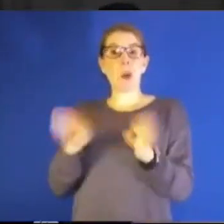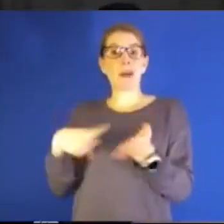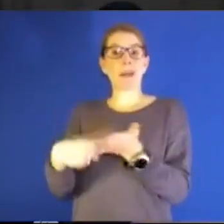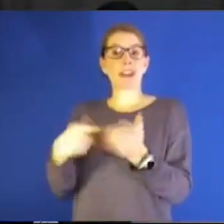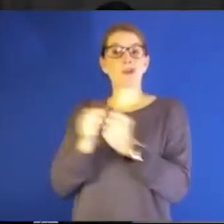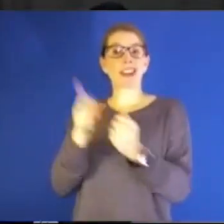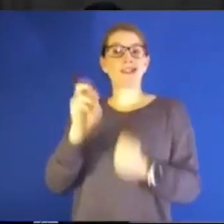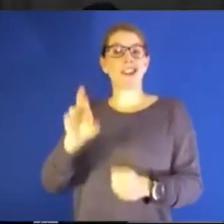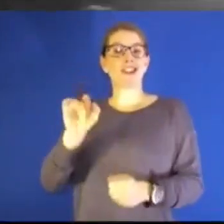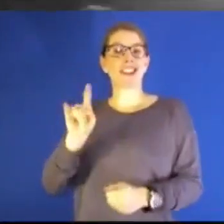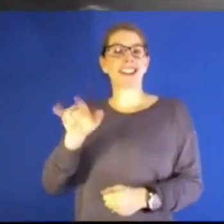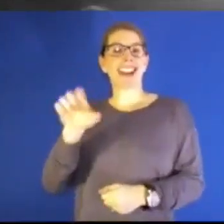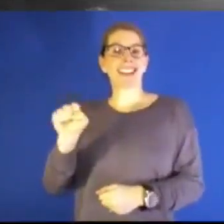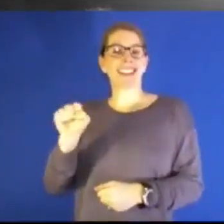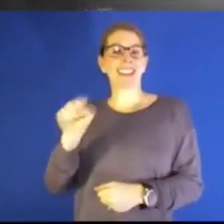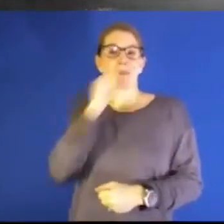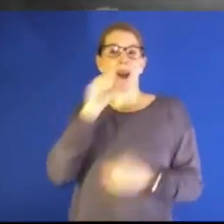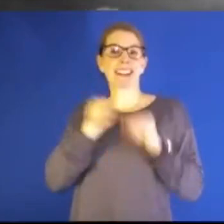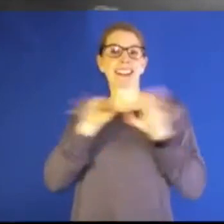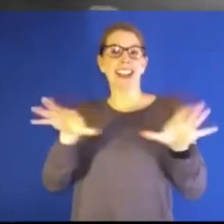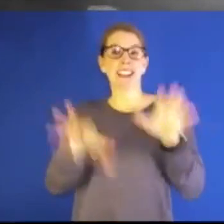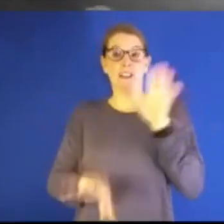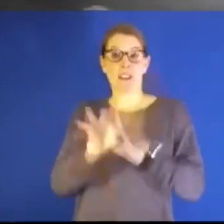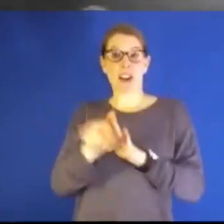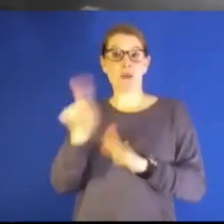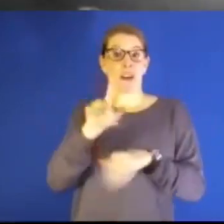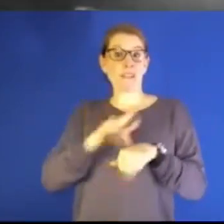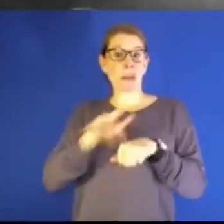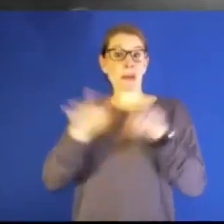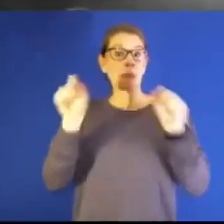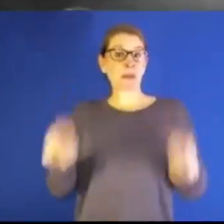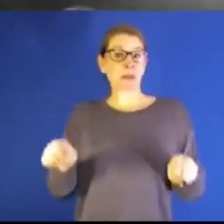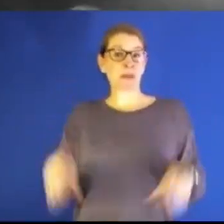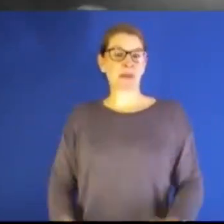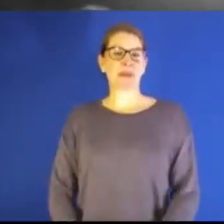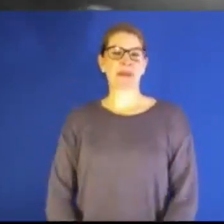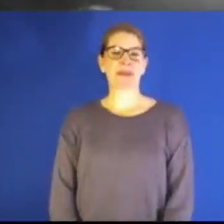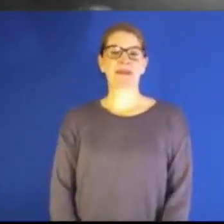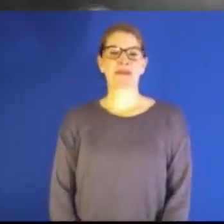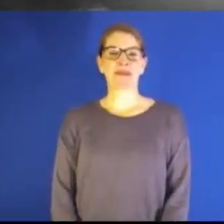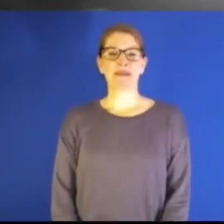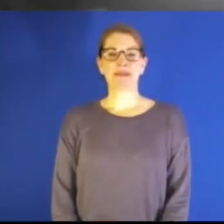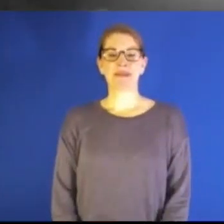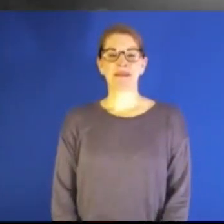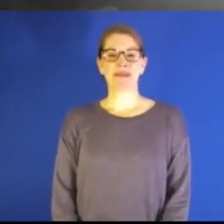with Dr. Stites podcasts. Now everywhere podcasts are available.